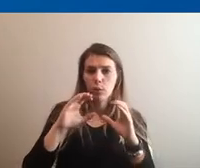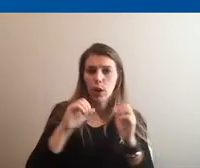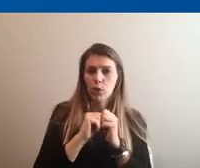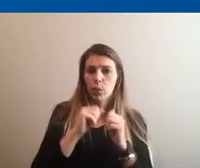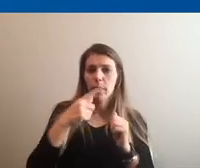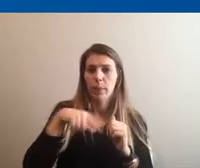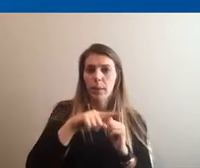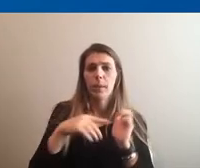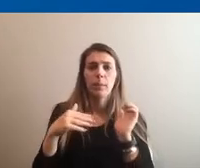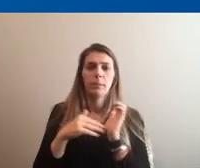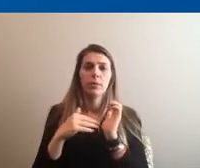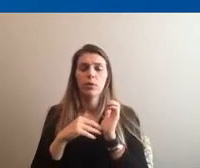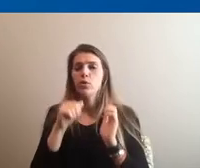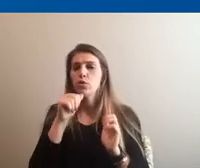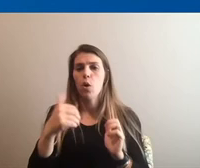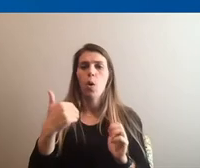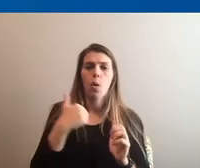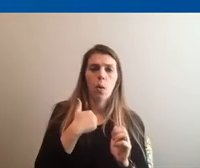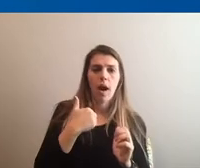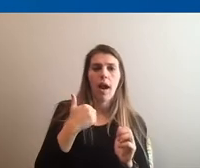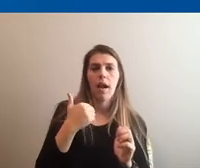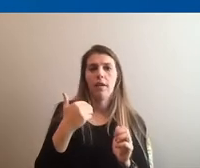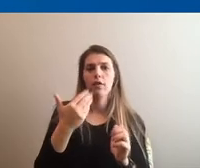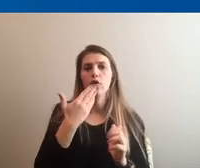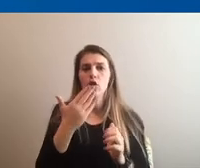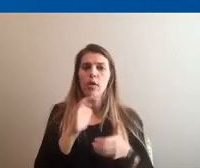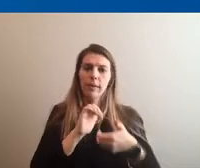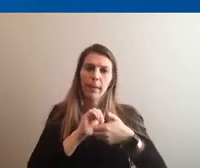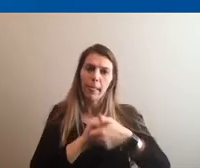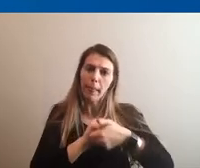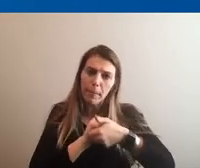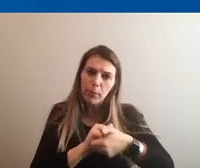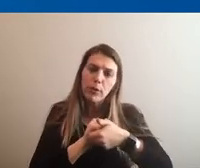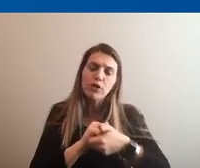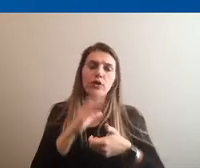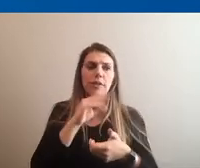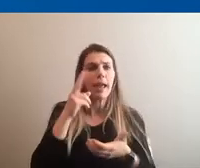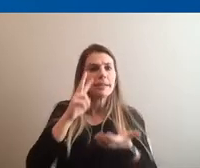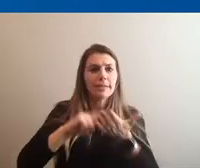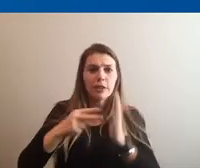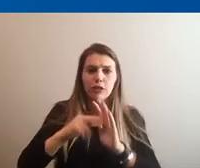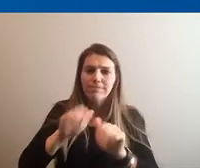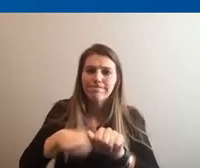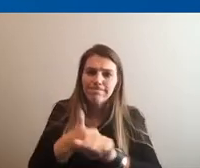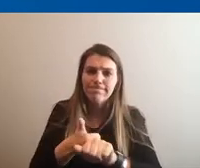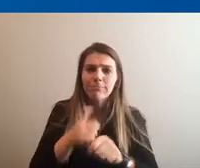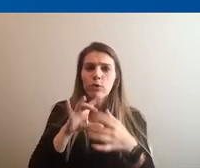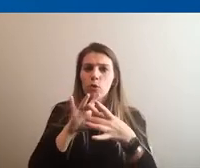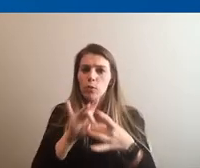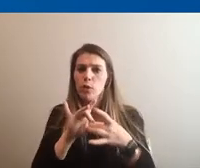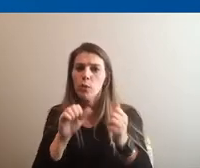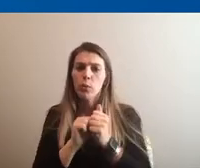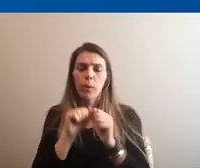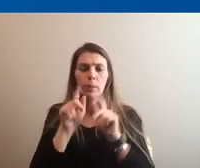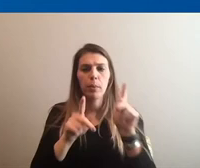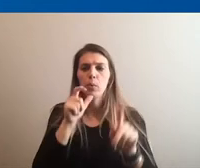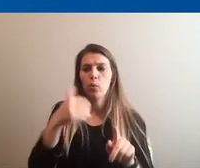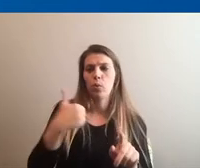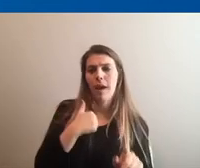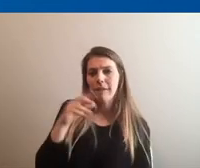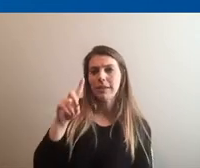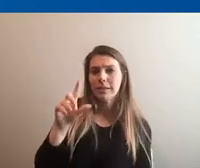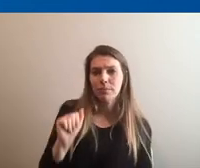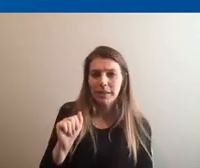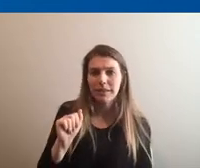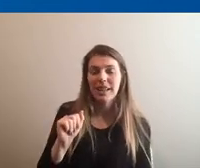Physicians do not have authentic and meaningful collaborations, relationships with people with disabilities. And this